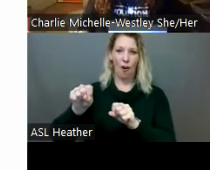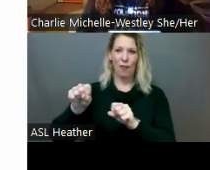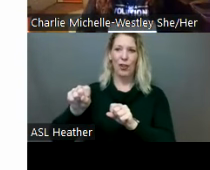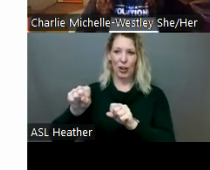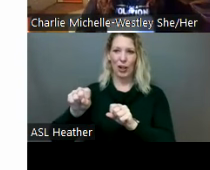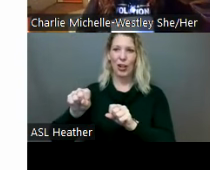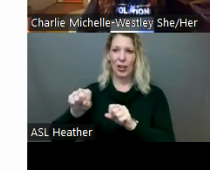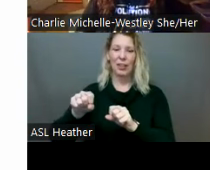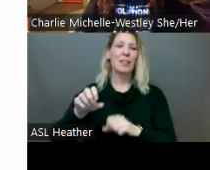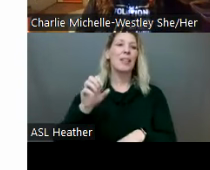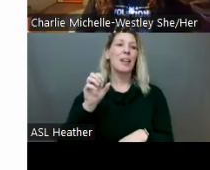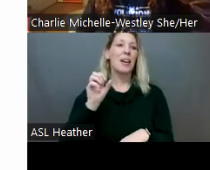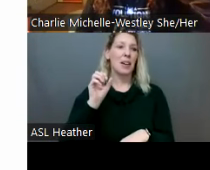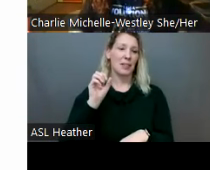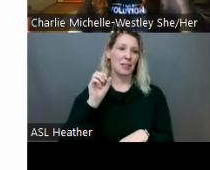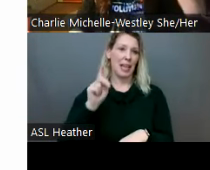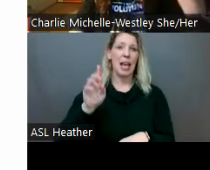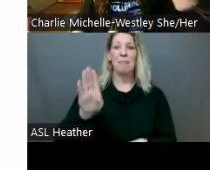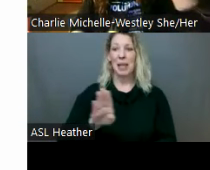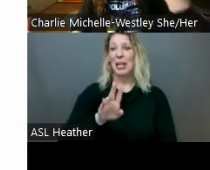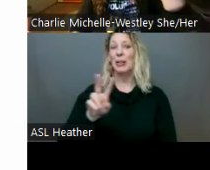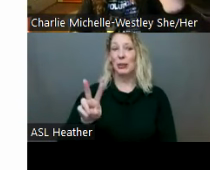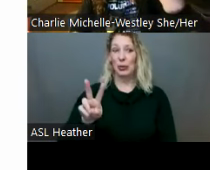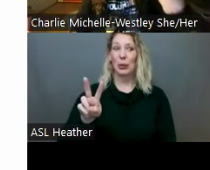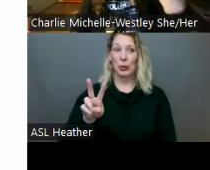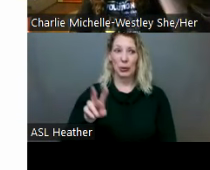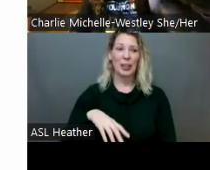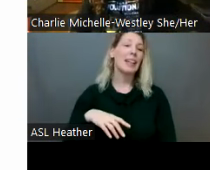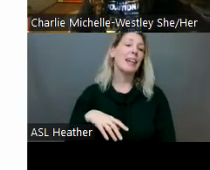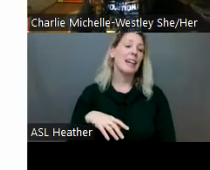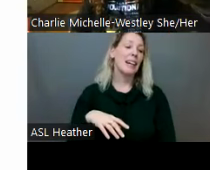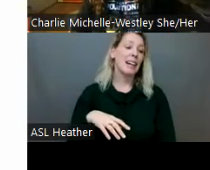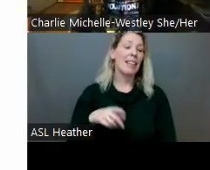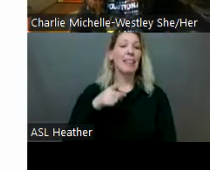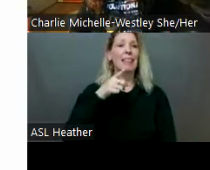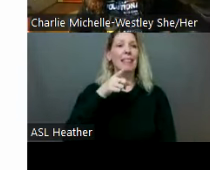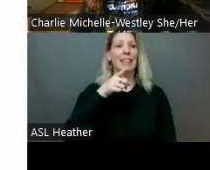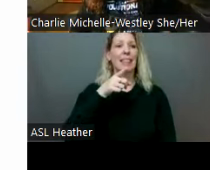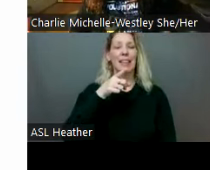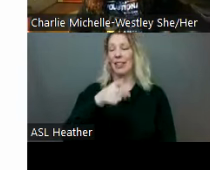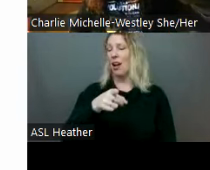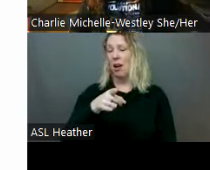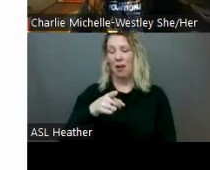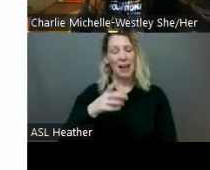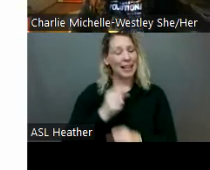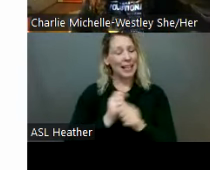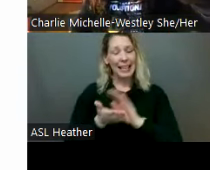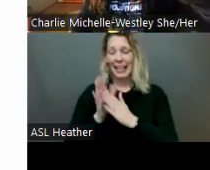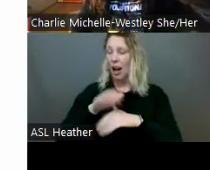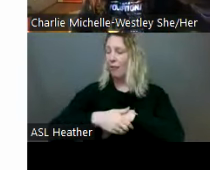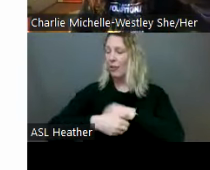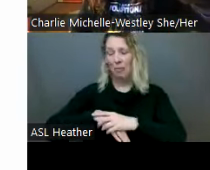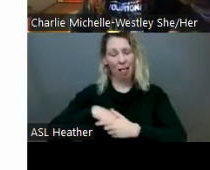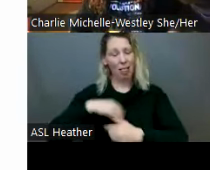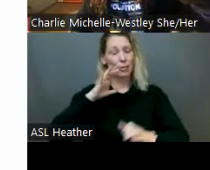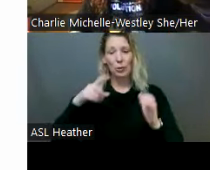planned. there are 13 subsections of B2. Yeah. Okay. So strap yourselves in, get comfortable. So we're going